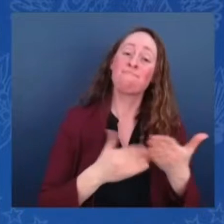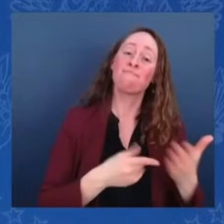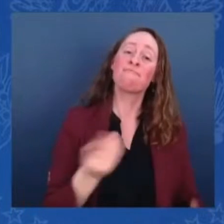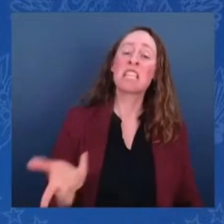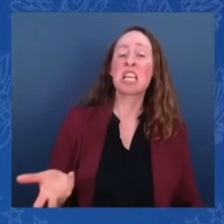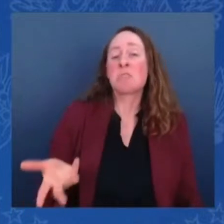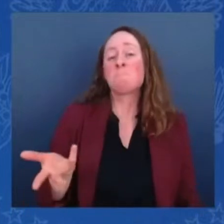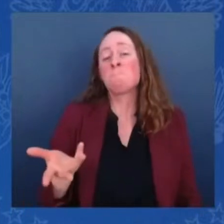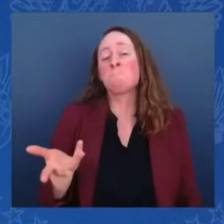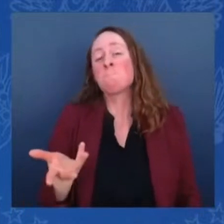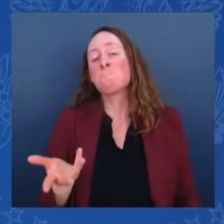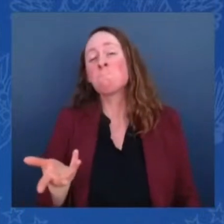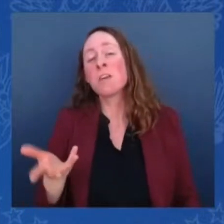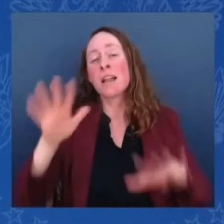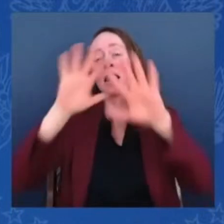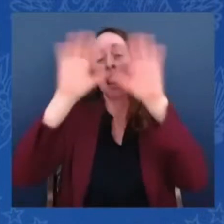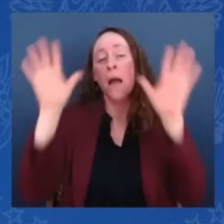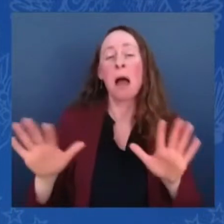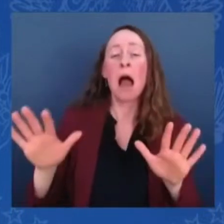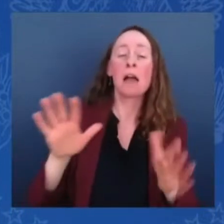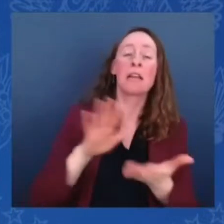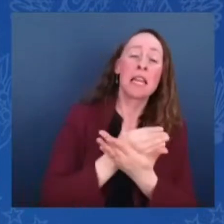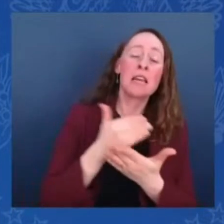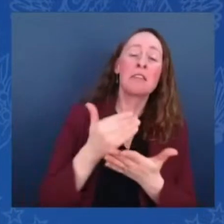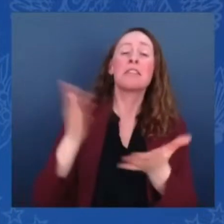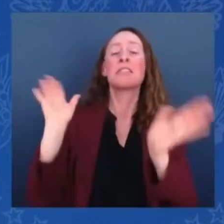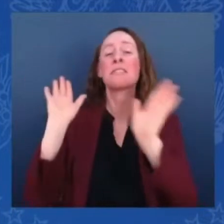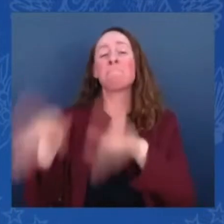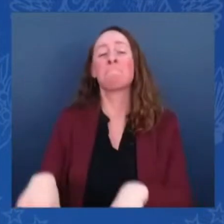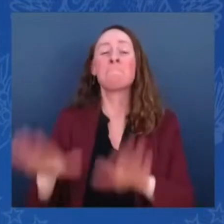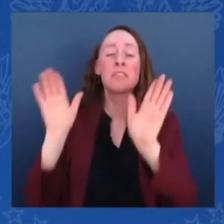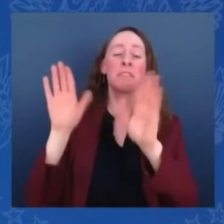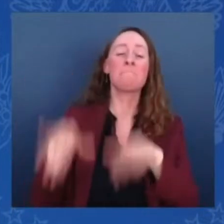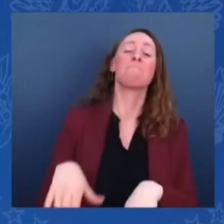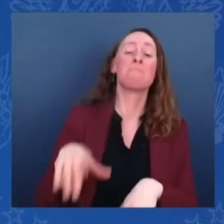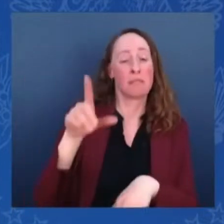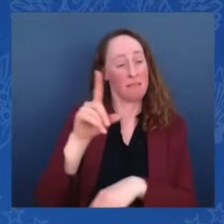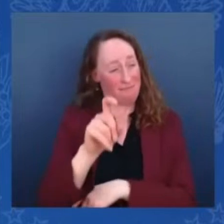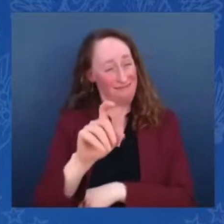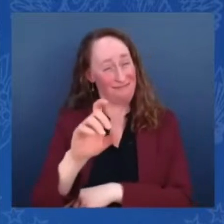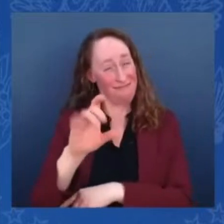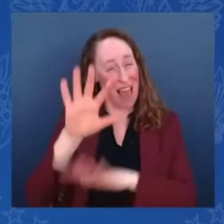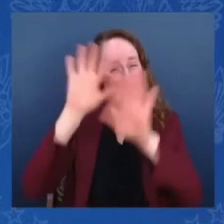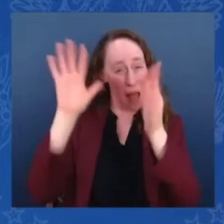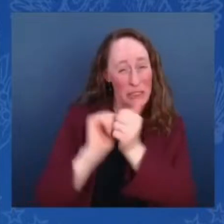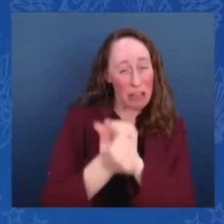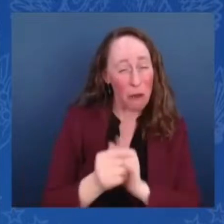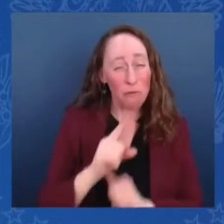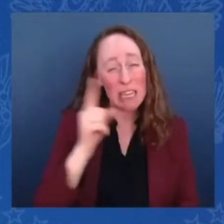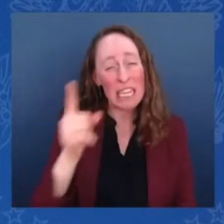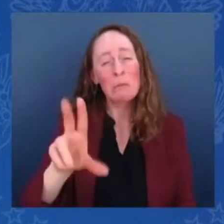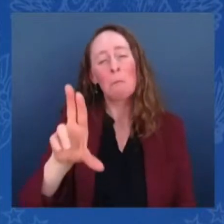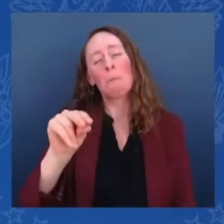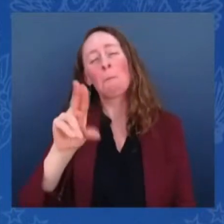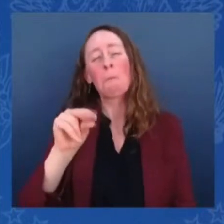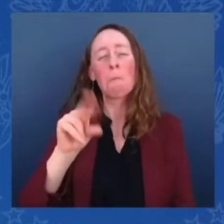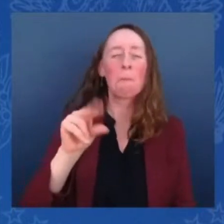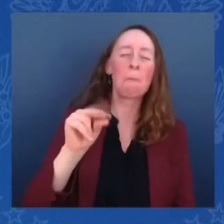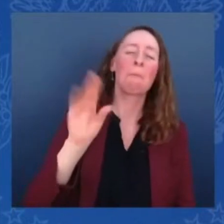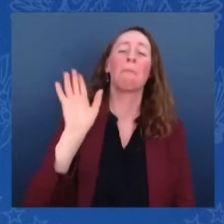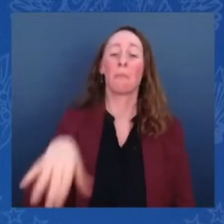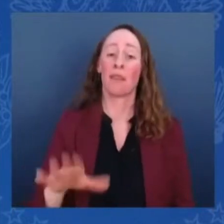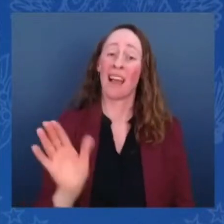energy. They don't even believe climate change is real. I think they come from a different century.